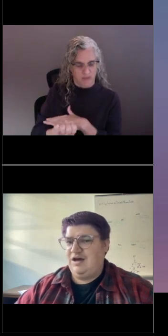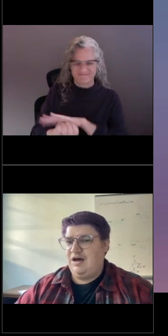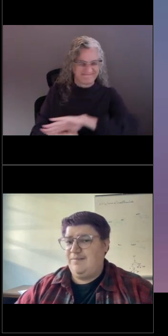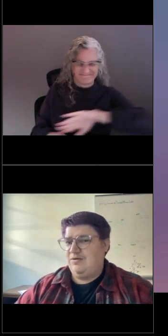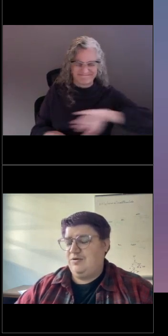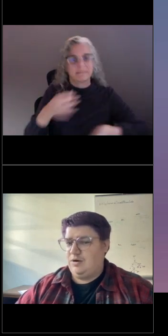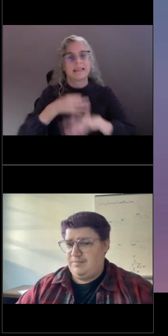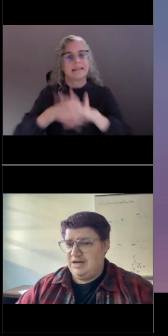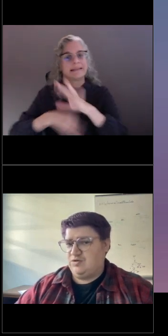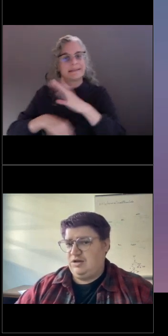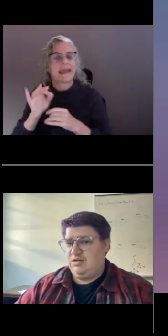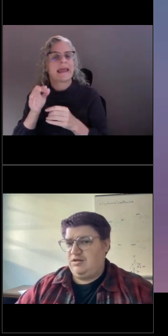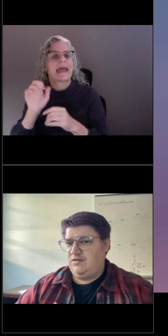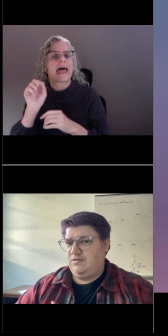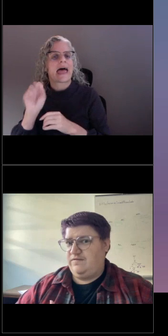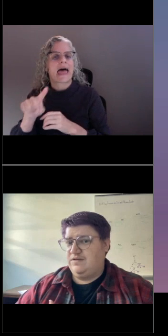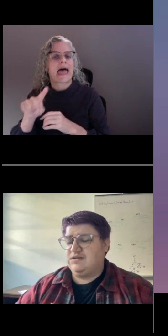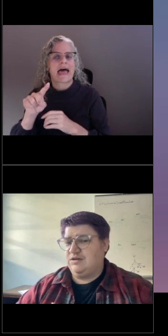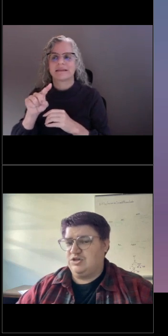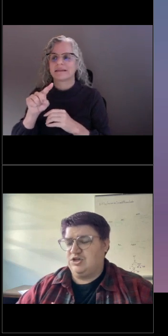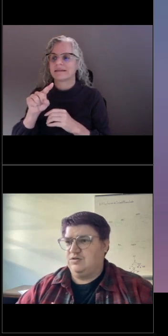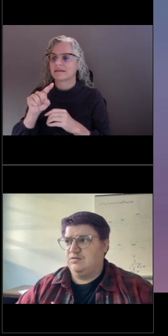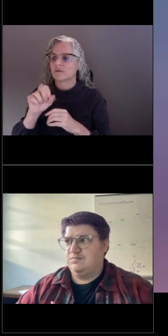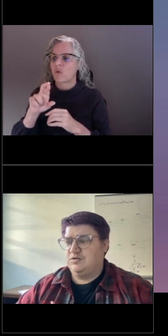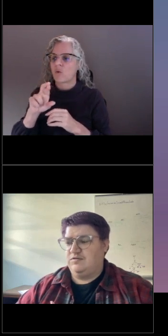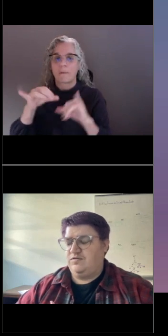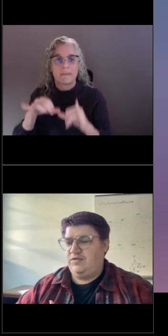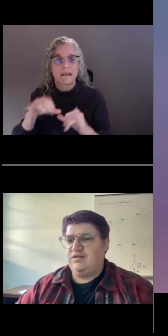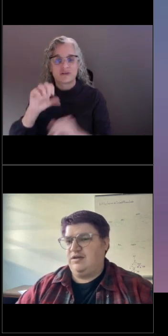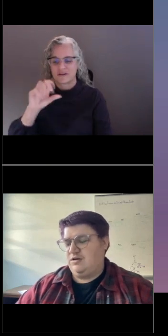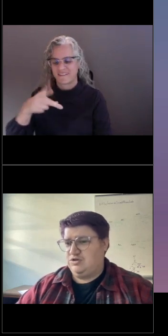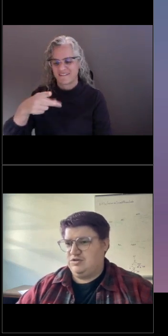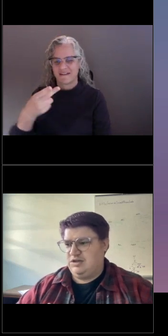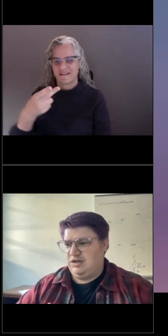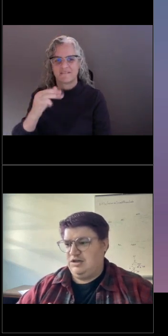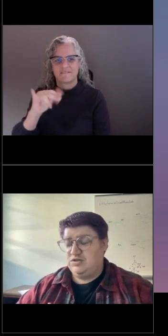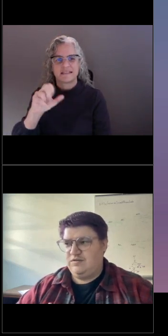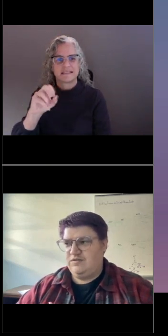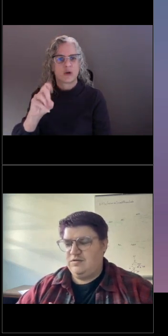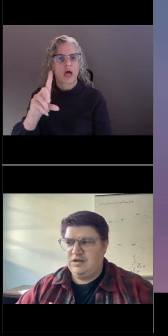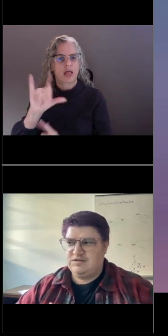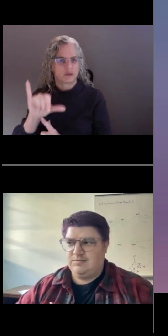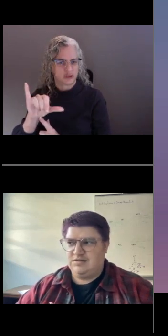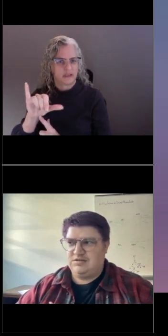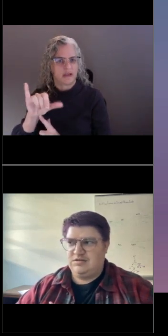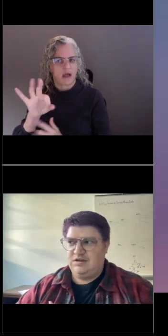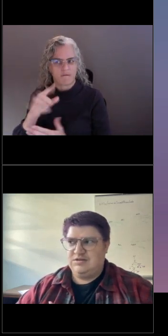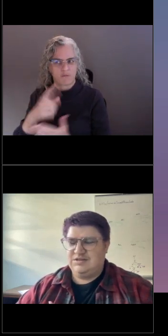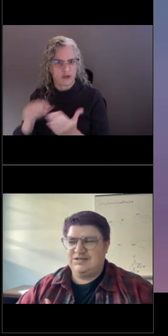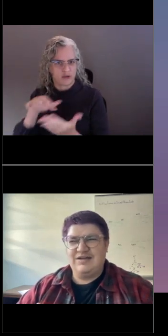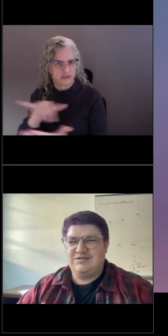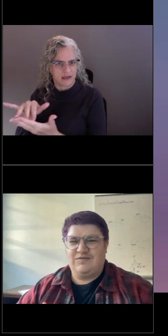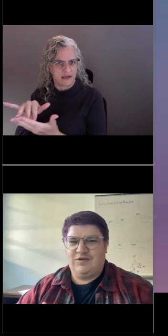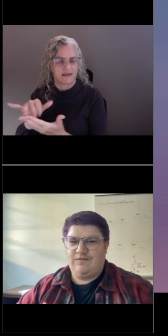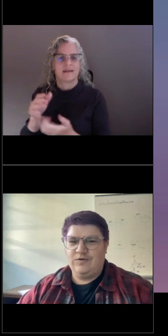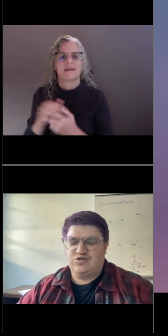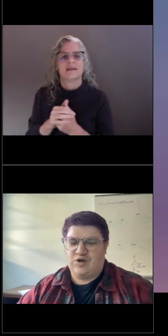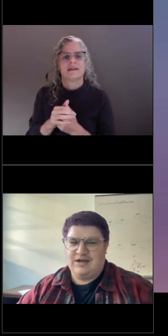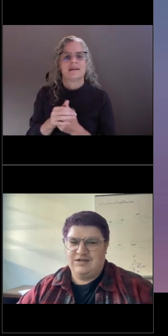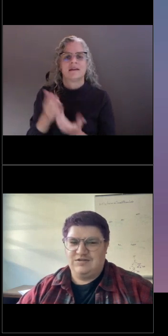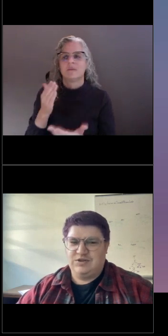asking about or measuring the physiological sort of thing that you're interested in. So if you think somebody's size of